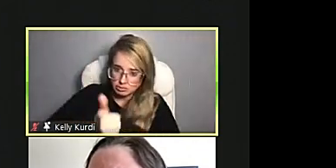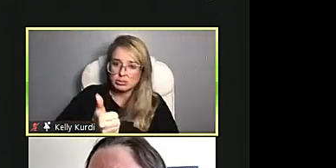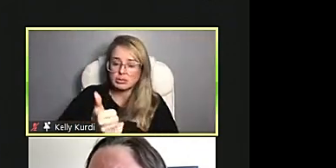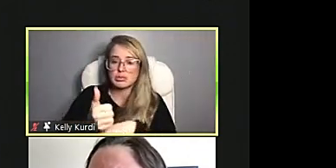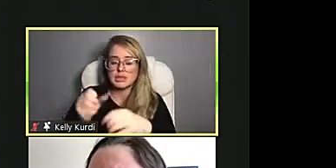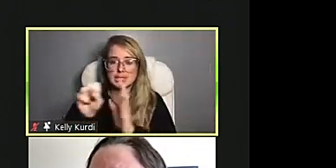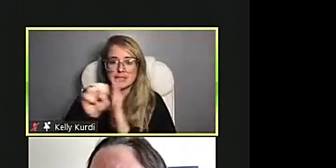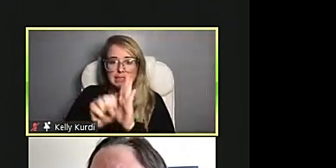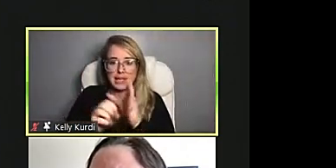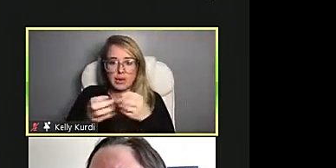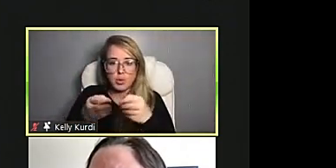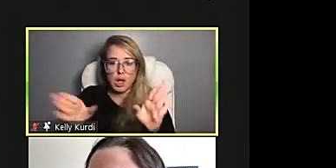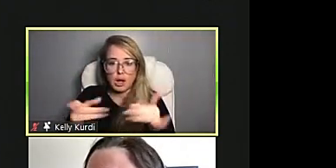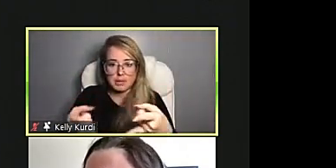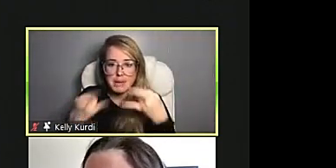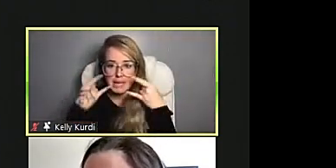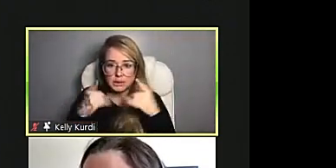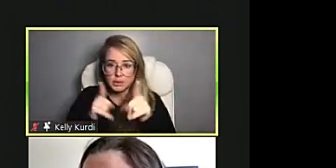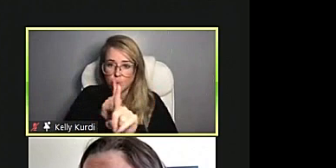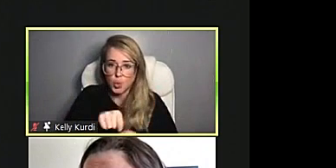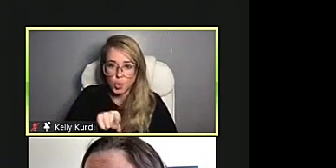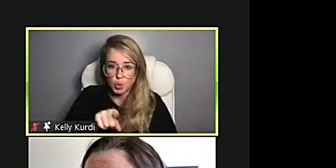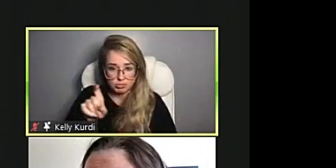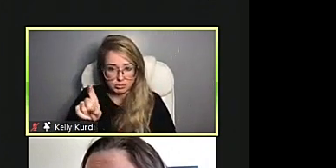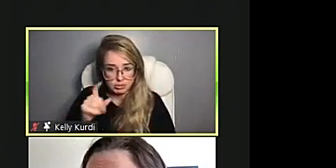statewide mask order?